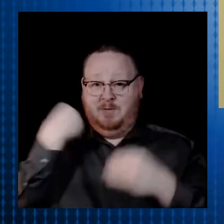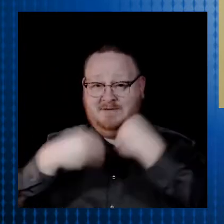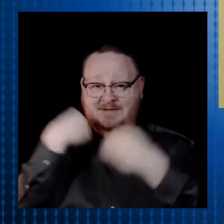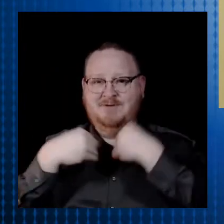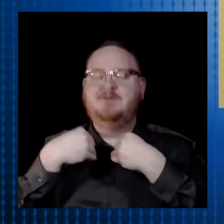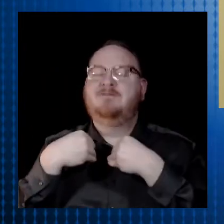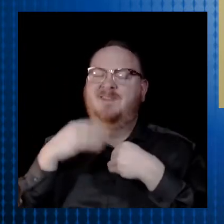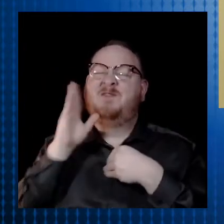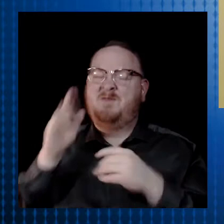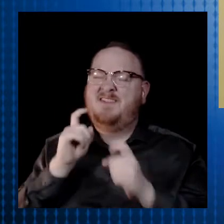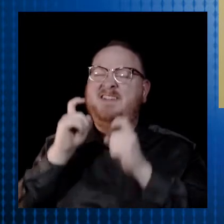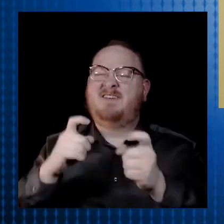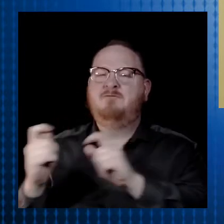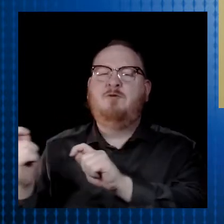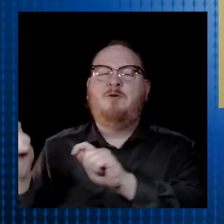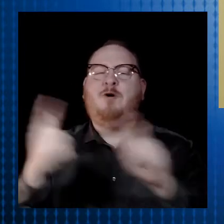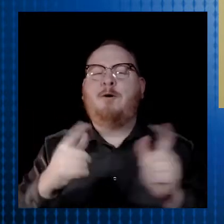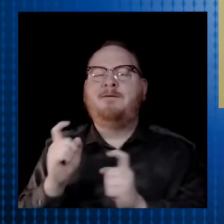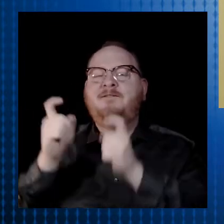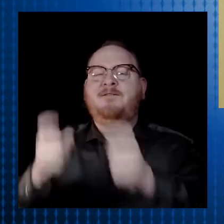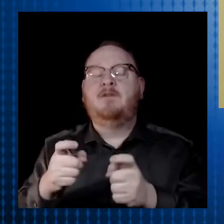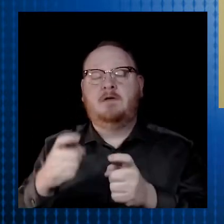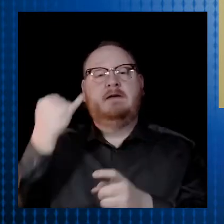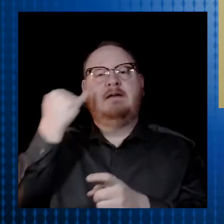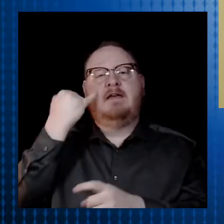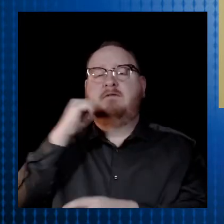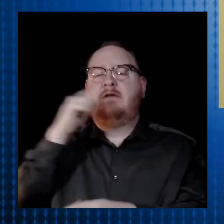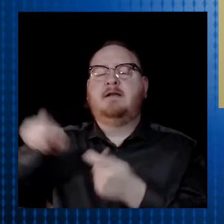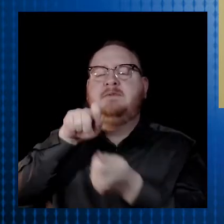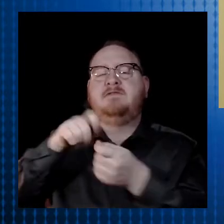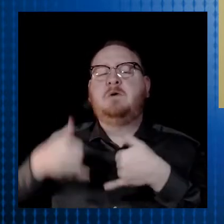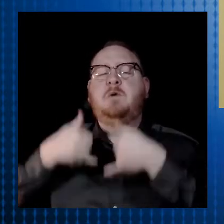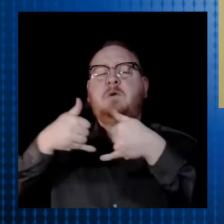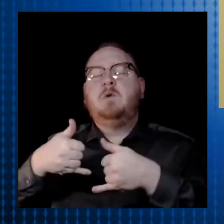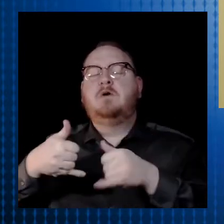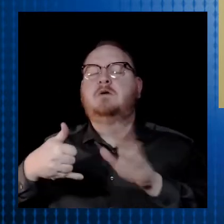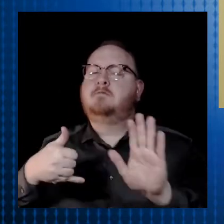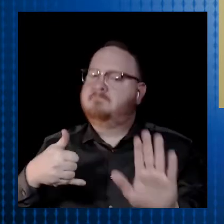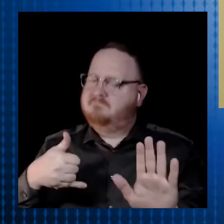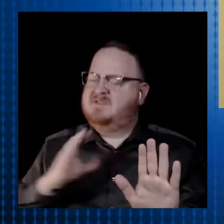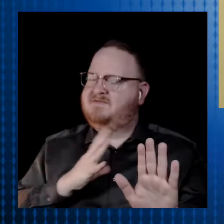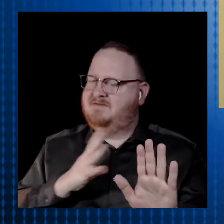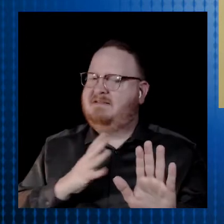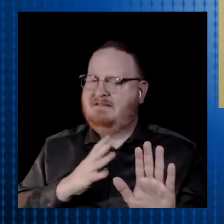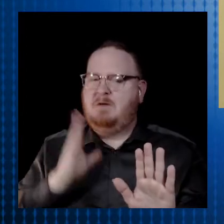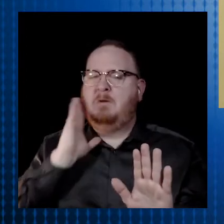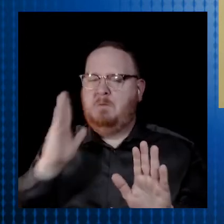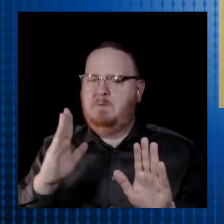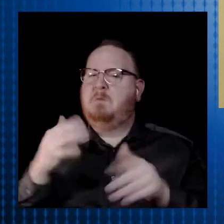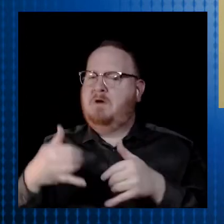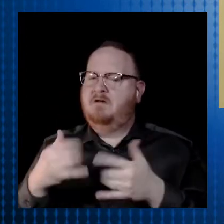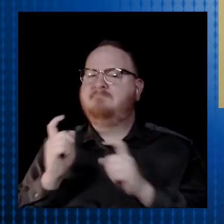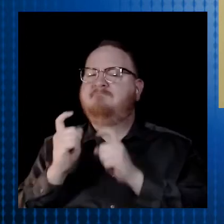get something. So if you don't get a specific award tonight, don't fret too much. You are going to get something